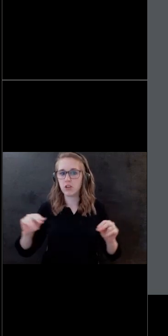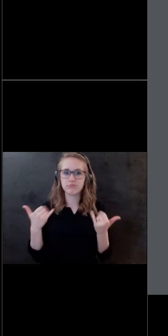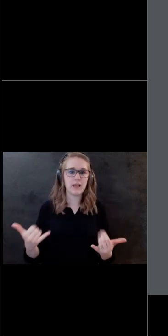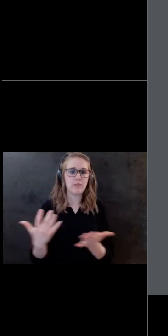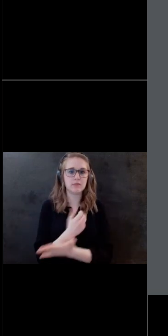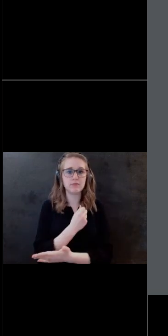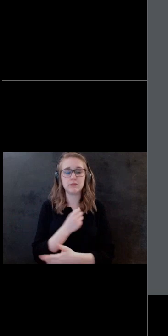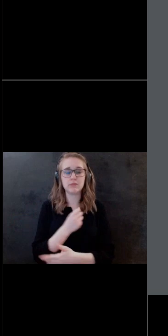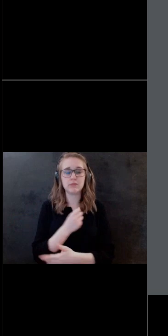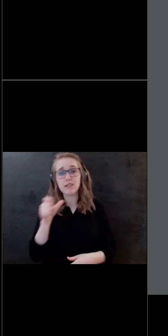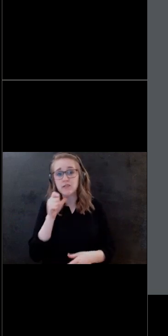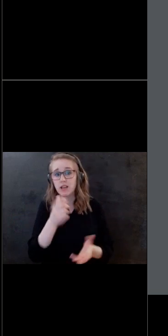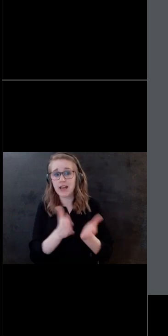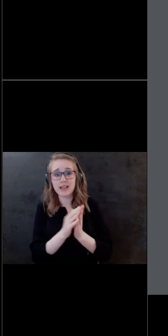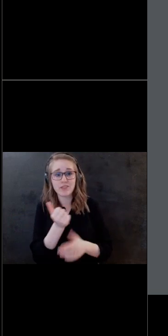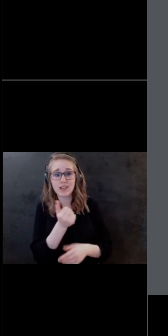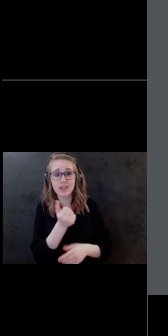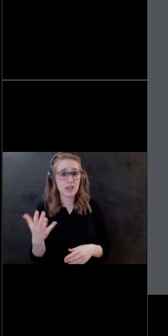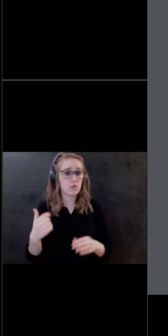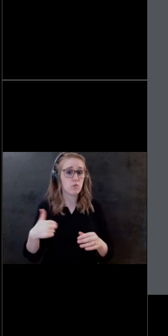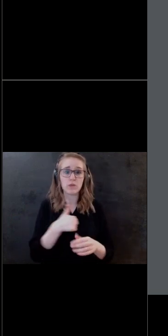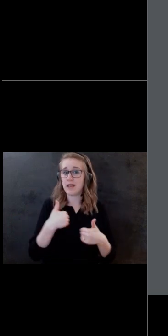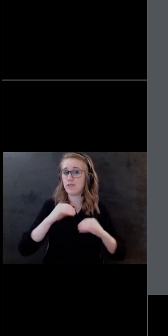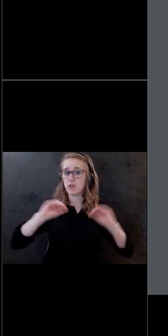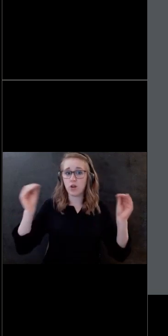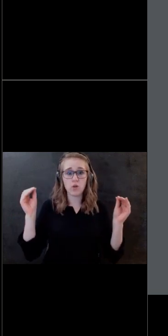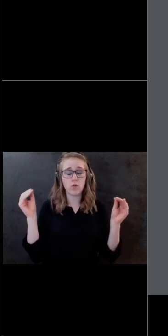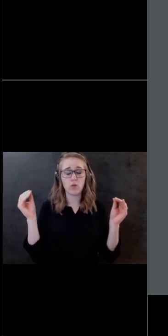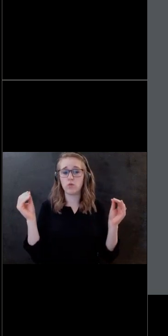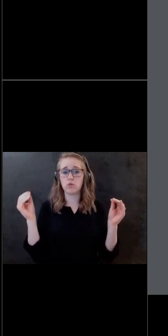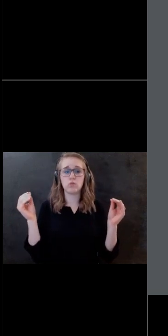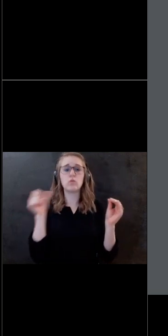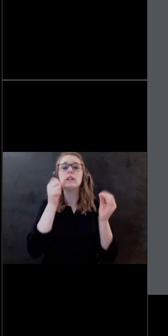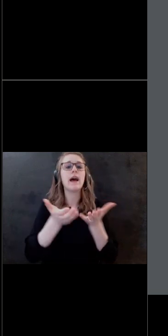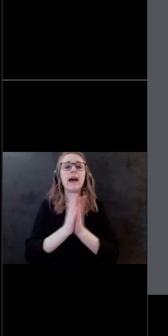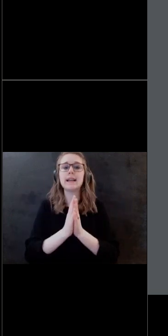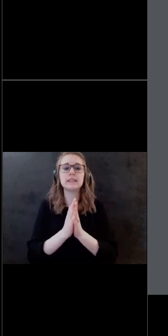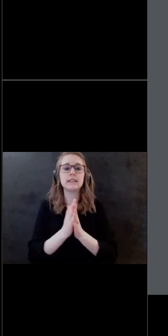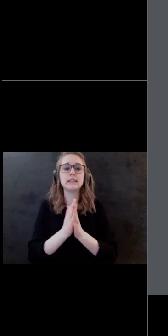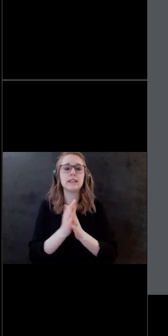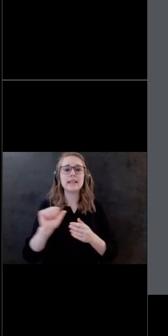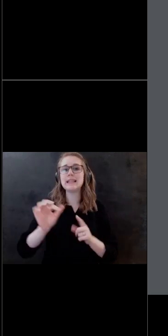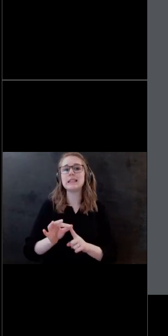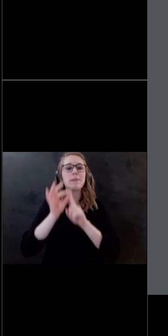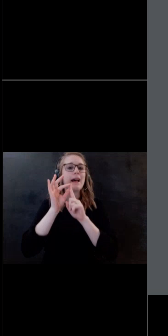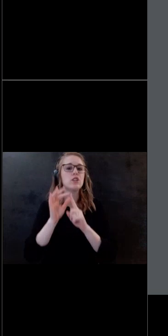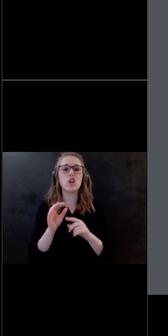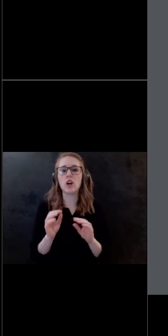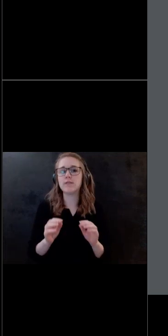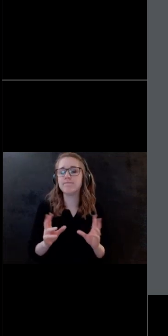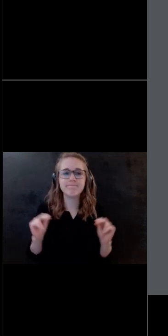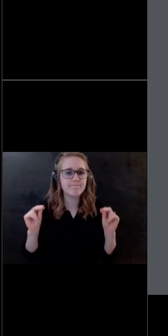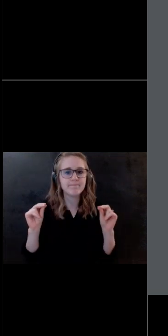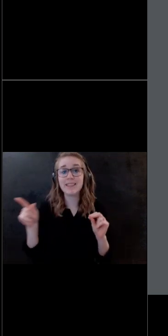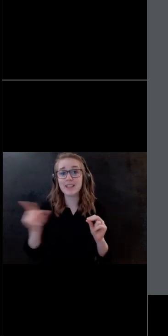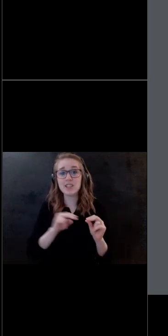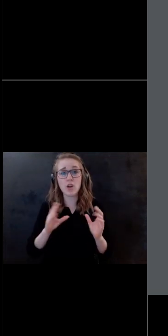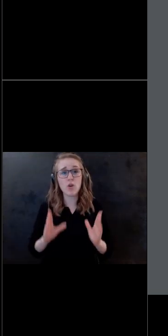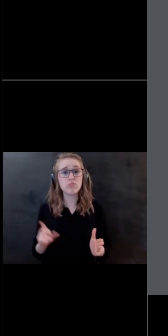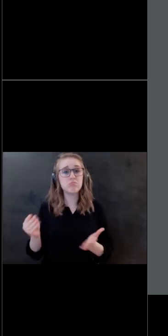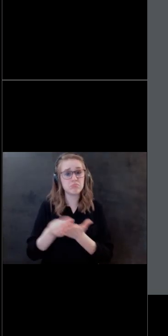they have not asked for anything. We have no, you know, we're not asking for any special dispensation. This owner paid